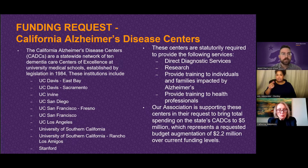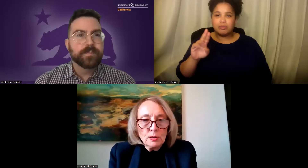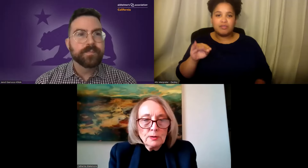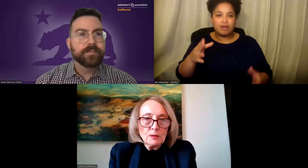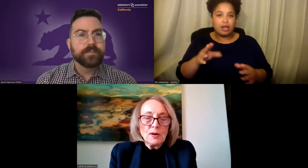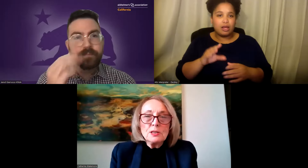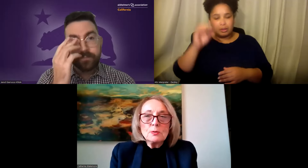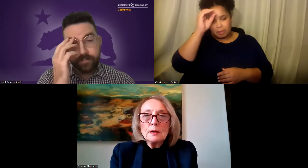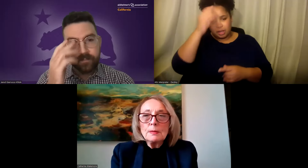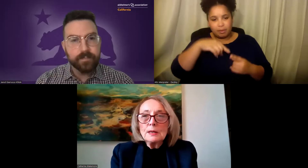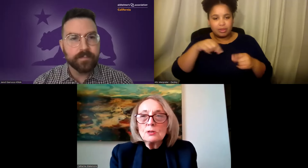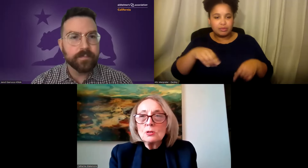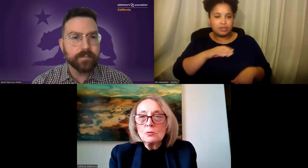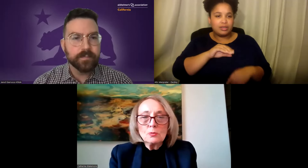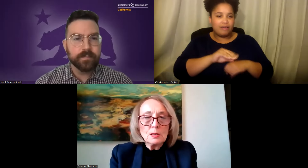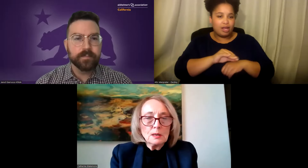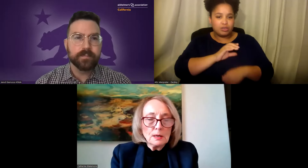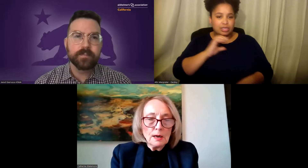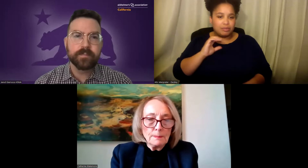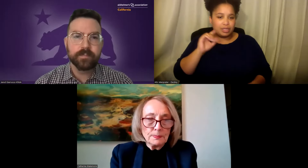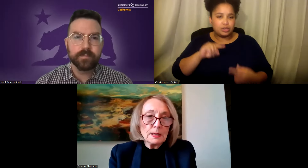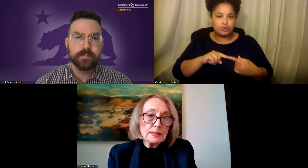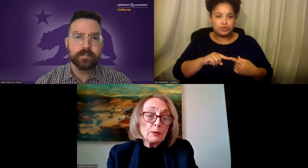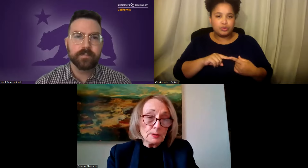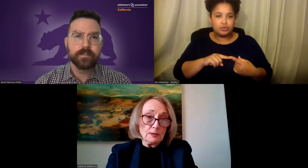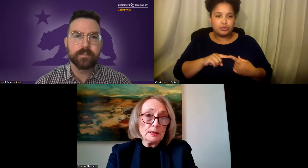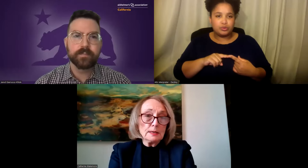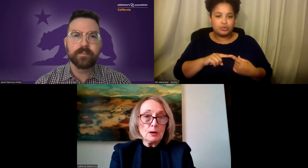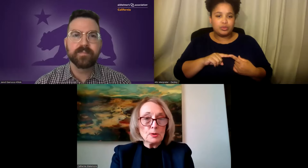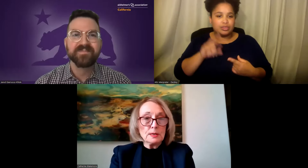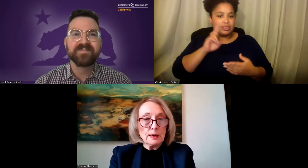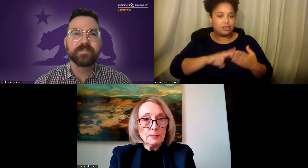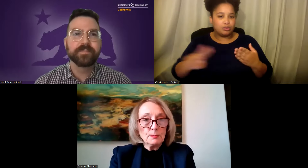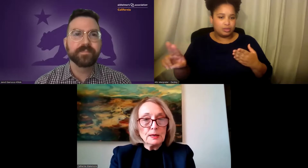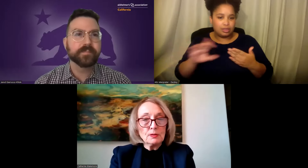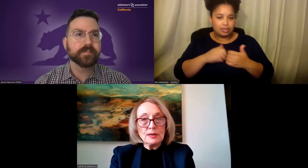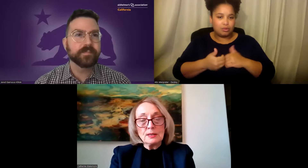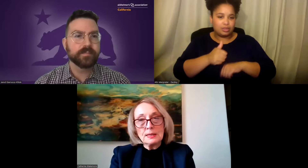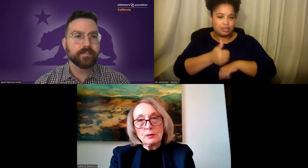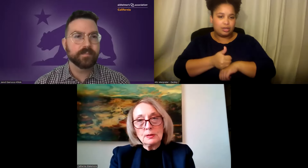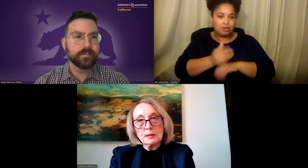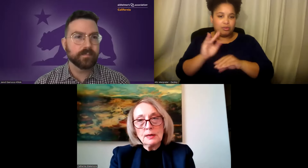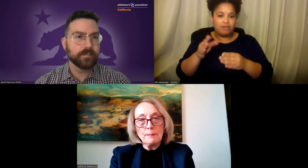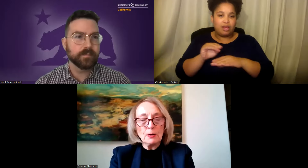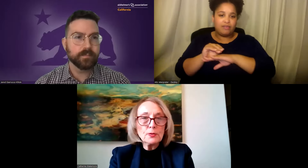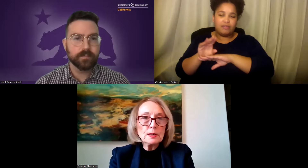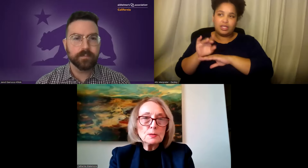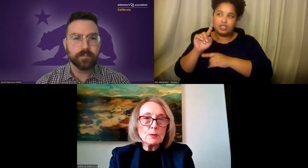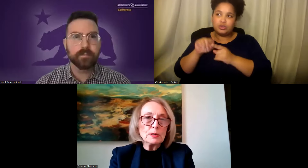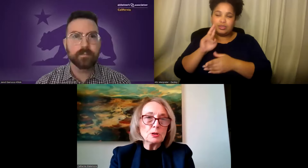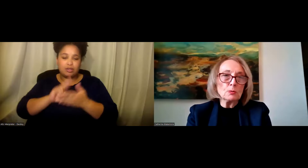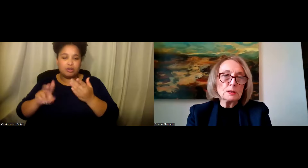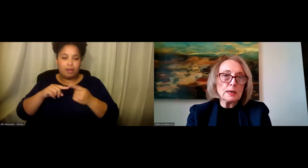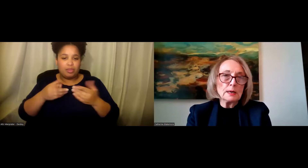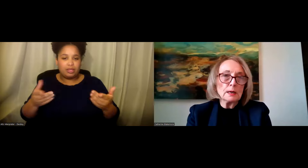is that we're an advisory committee to the secretary. That's how we're set up, and we give advice to the secretary about things,